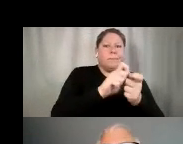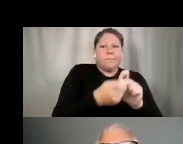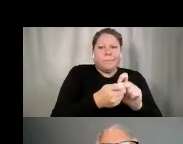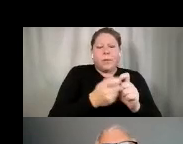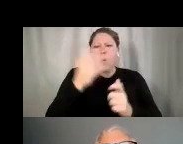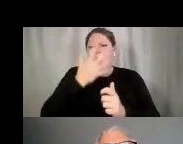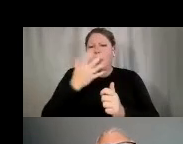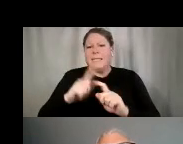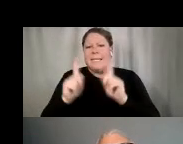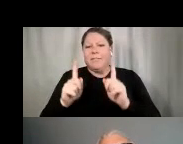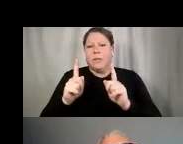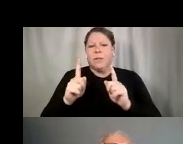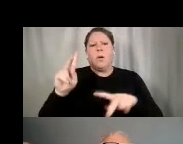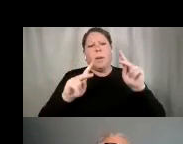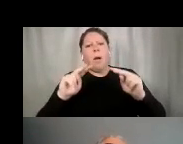of new ideas.